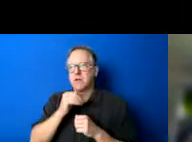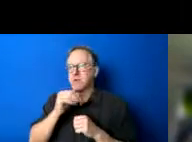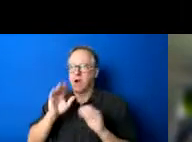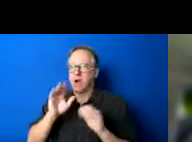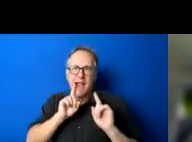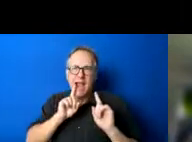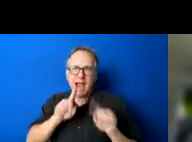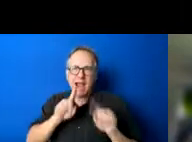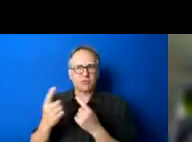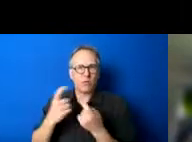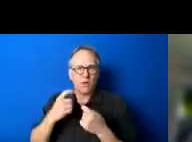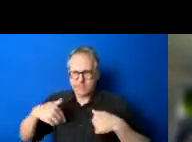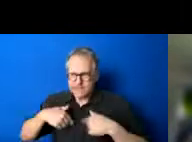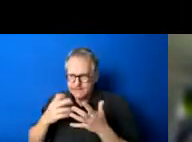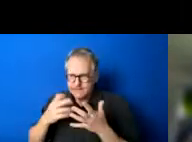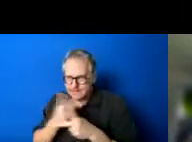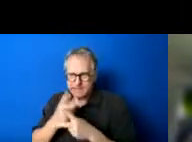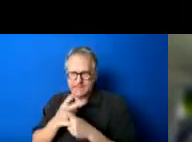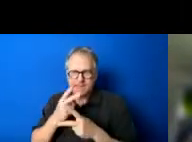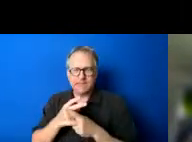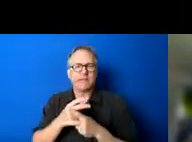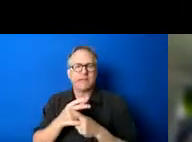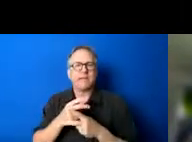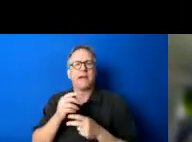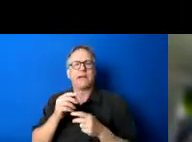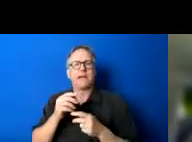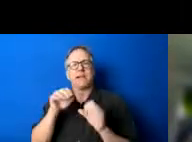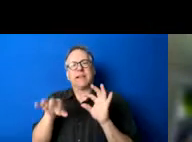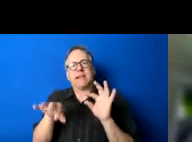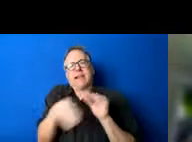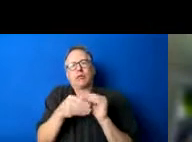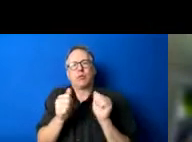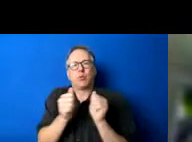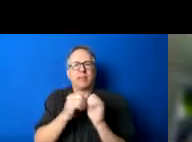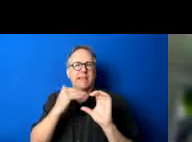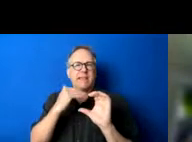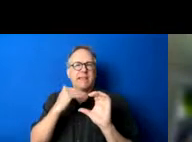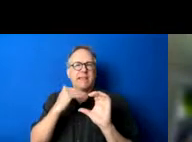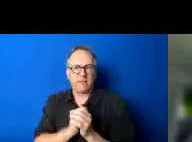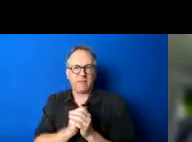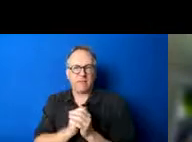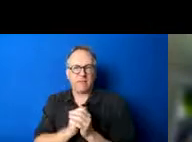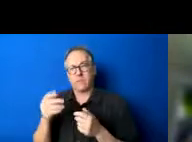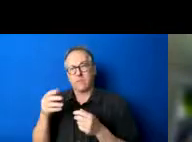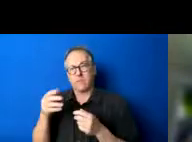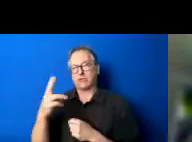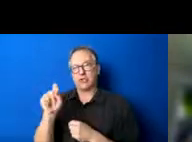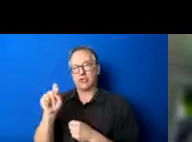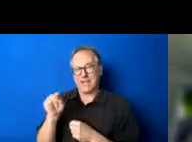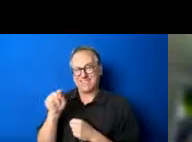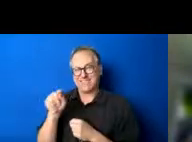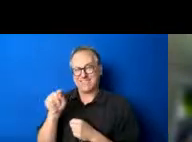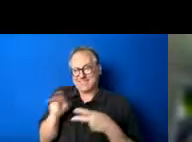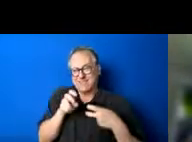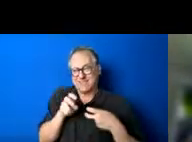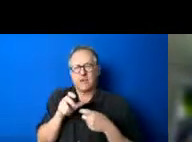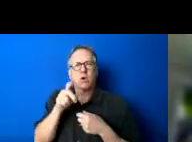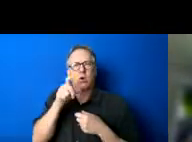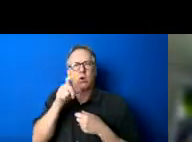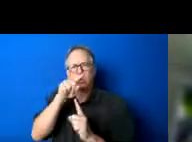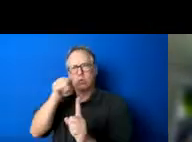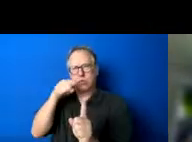we need to look up with that recording email. So the next question from the chat is, who is the target audience